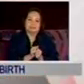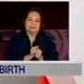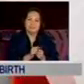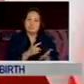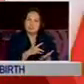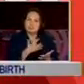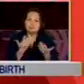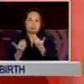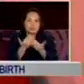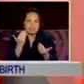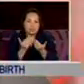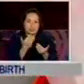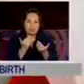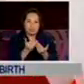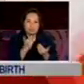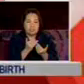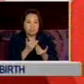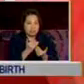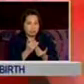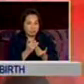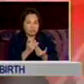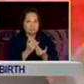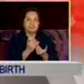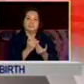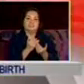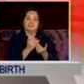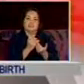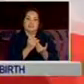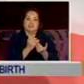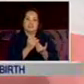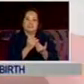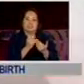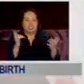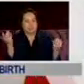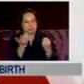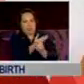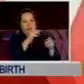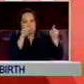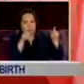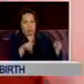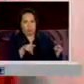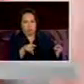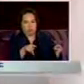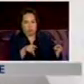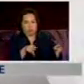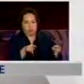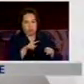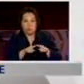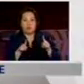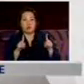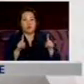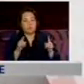is easy to impeach one man. What is hard is to impeach hunger, to impeach